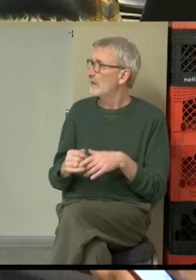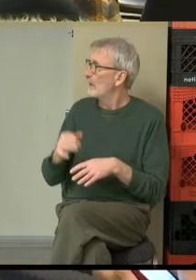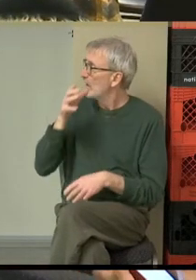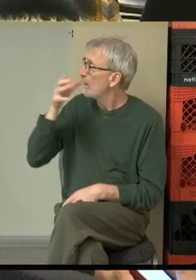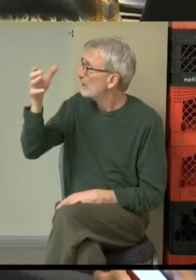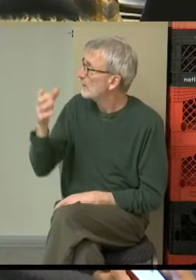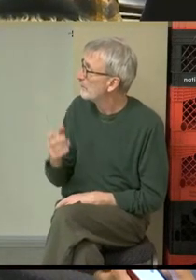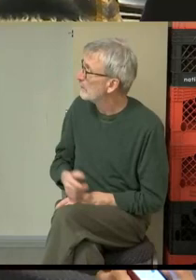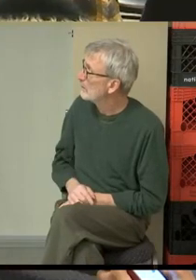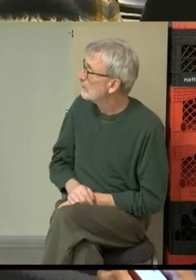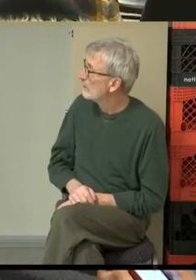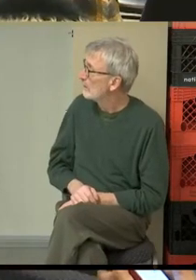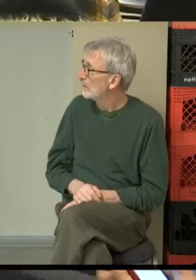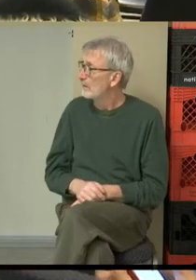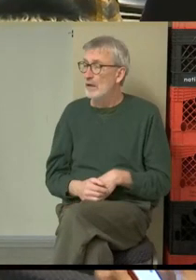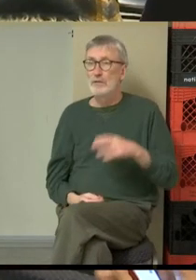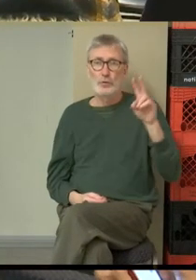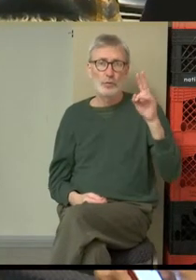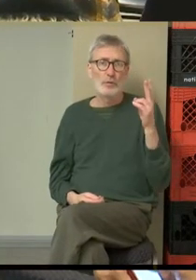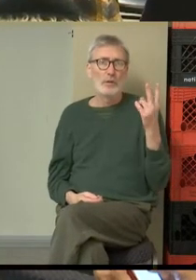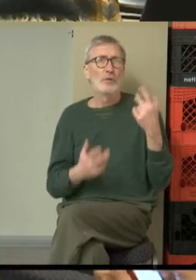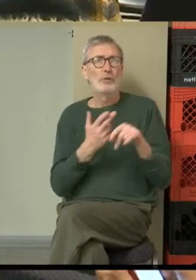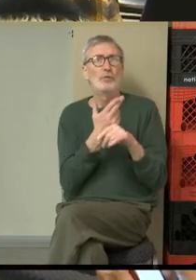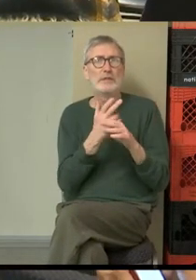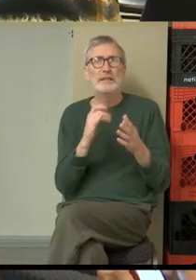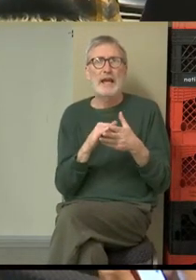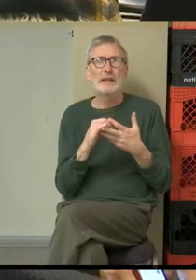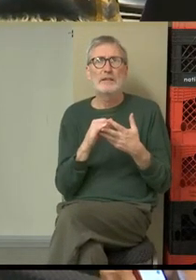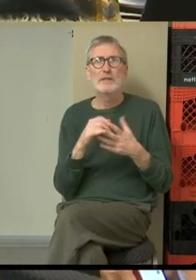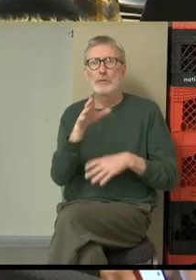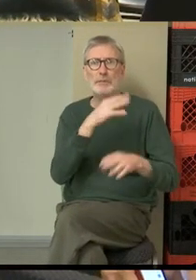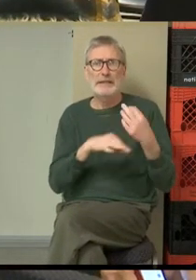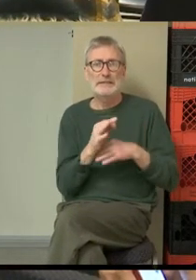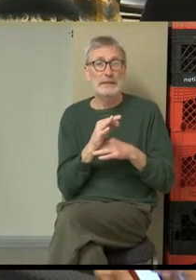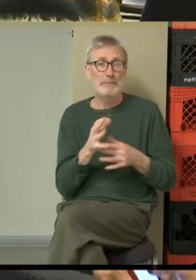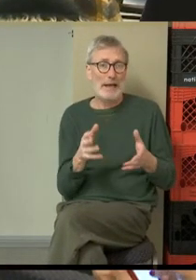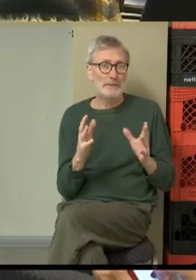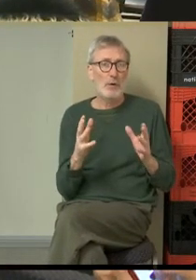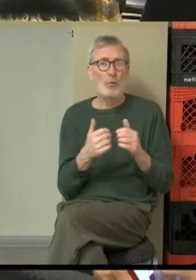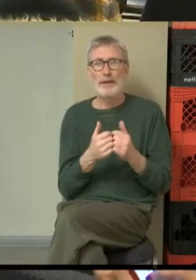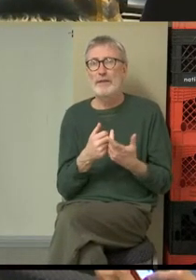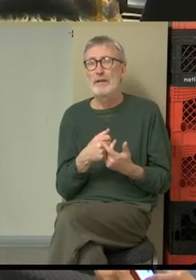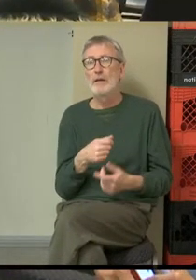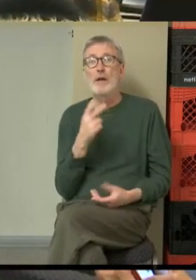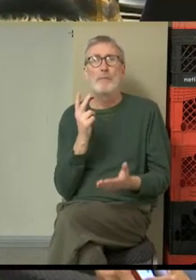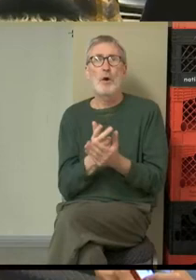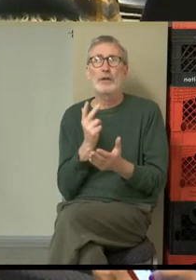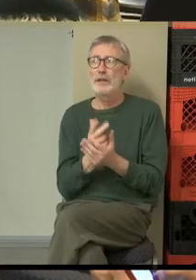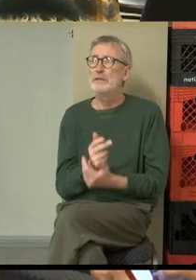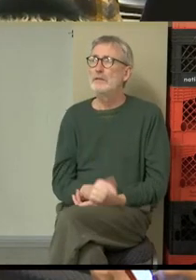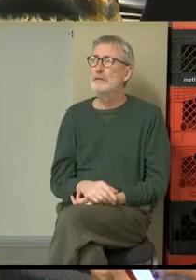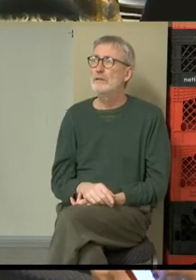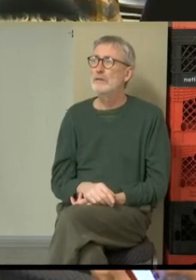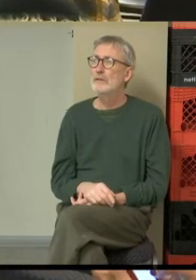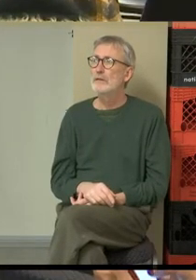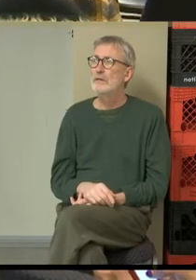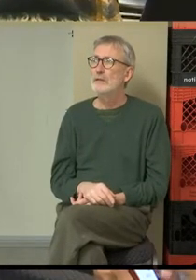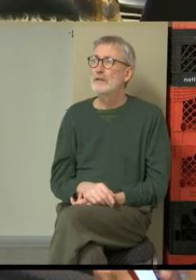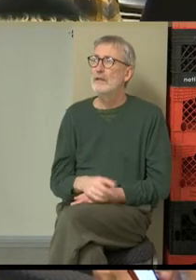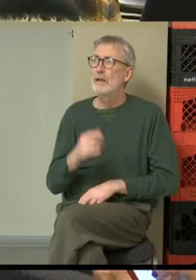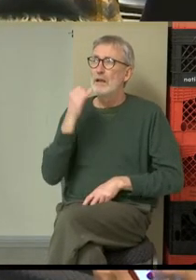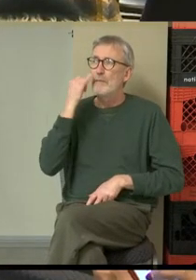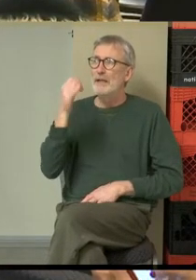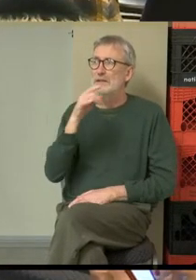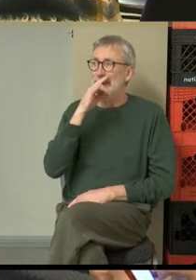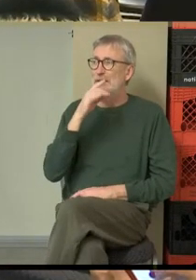a basketball court, kind of flipping it with parking. Yeah, if you just think about someone with kids, they